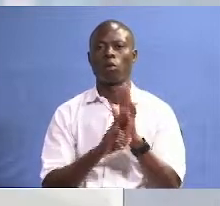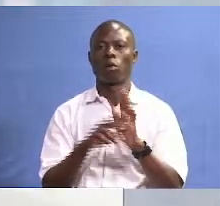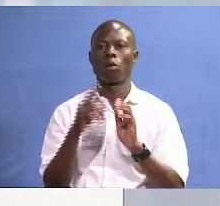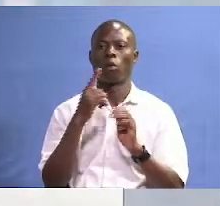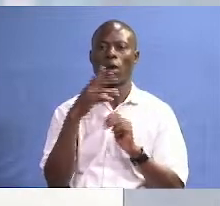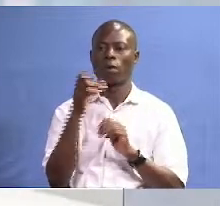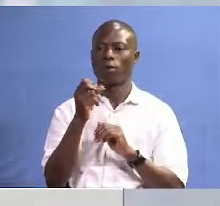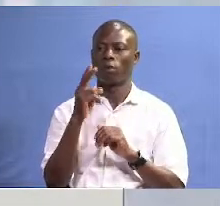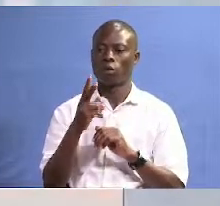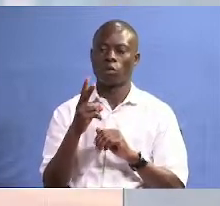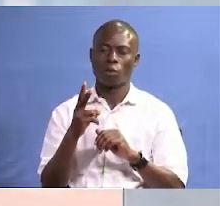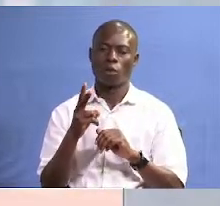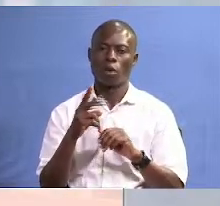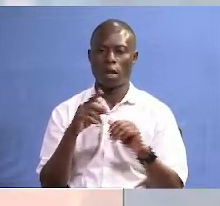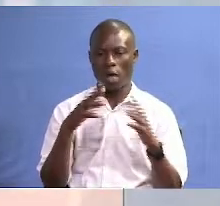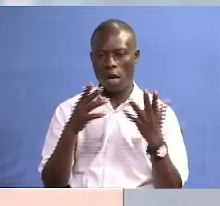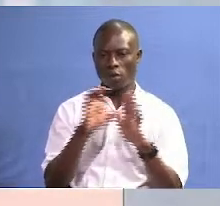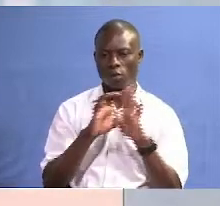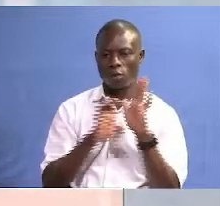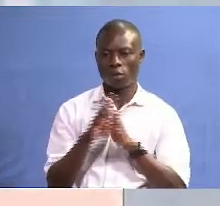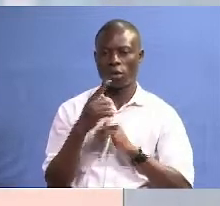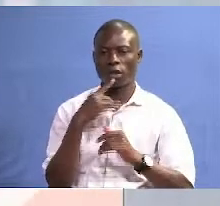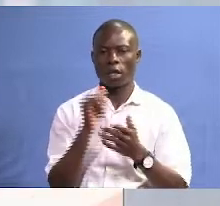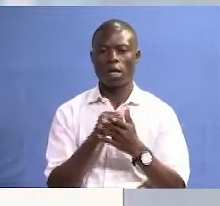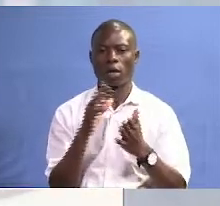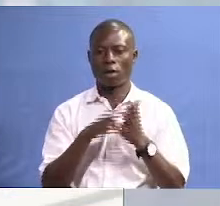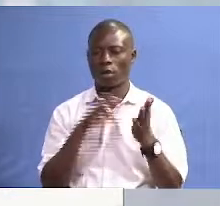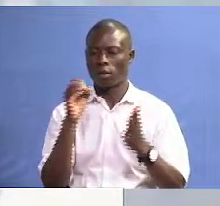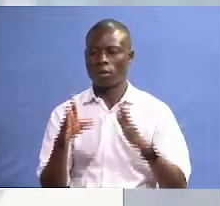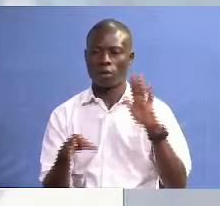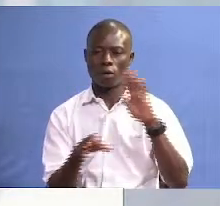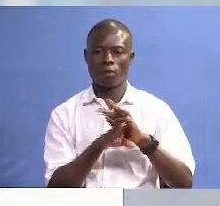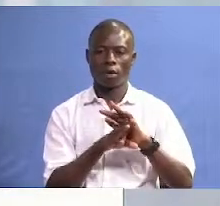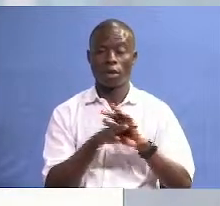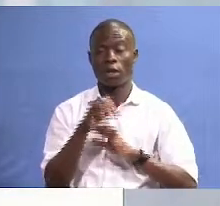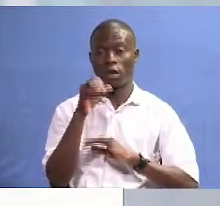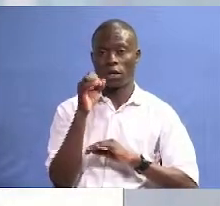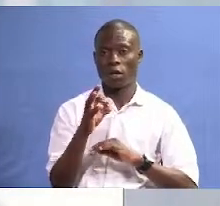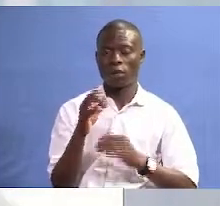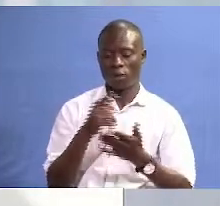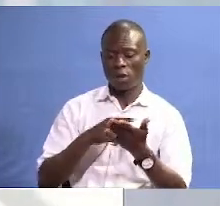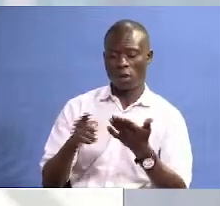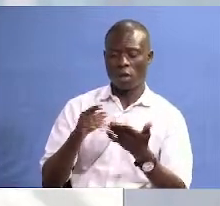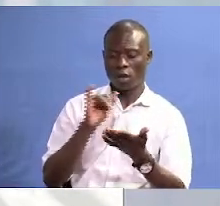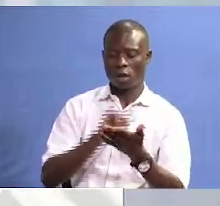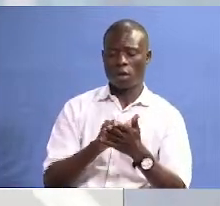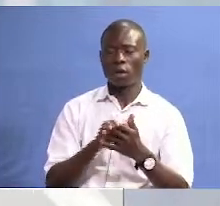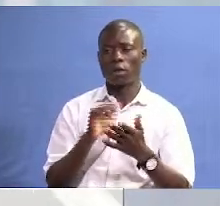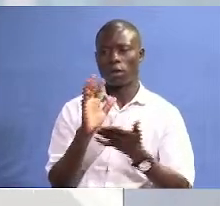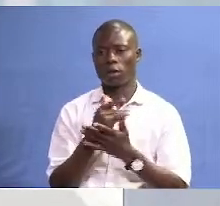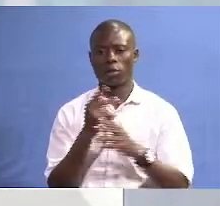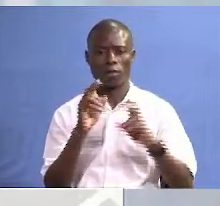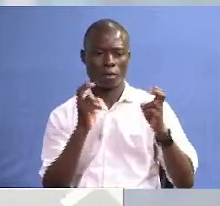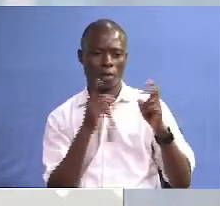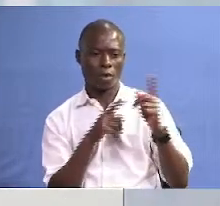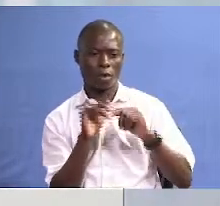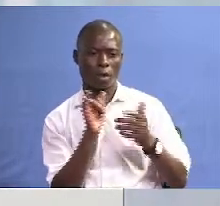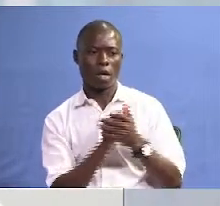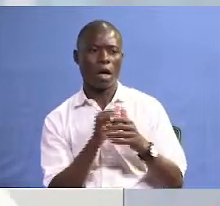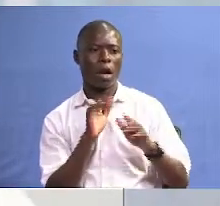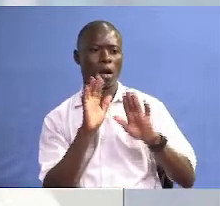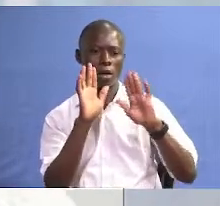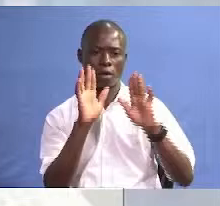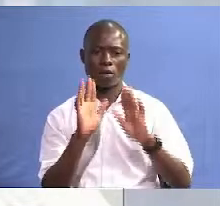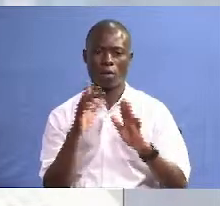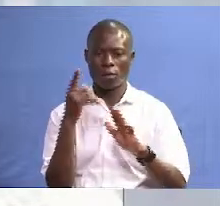Constitution says about the removal of office. And of course in line with that, some very key, critical and component.